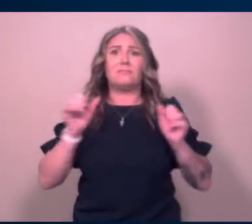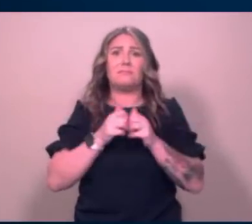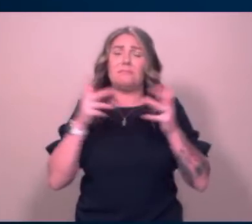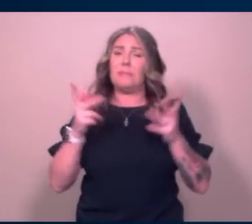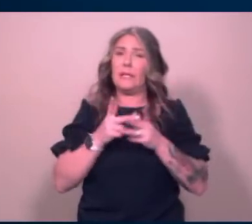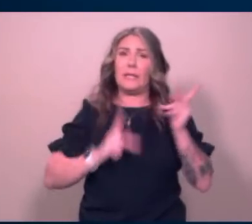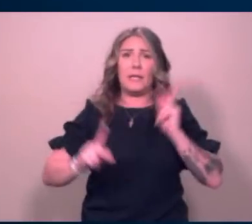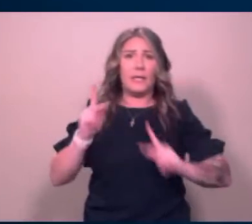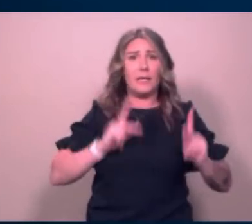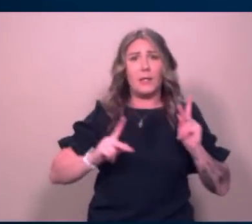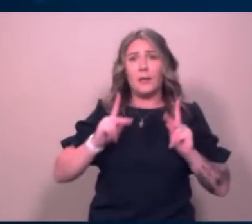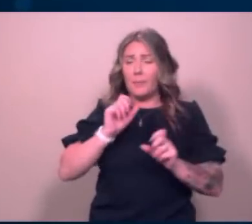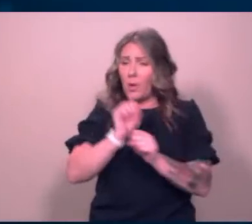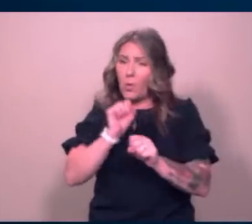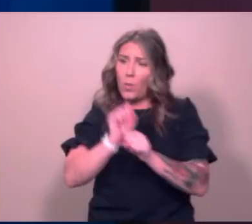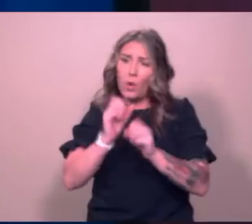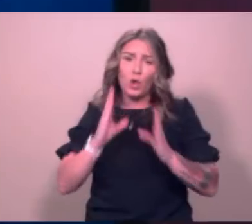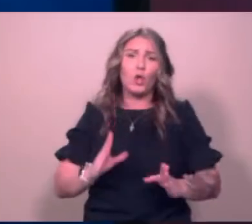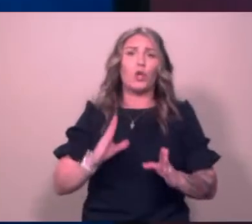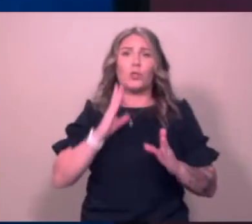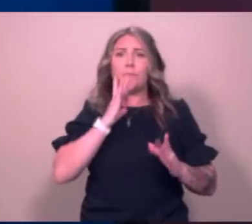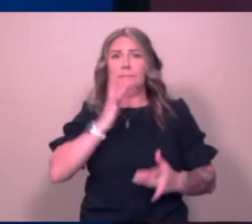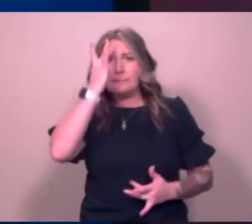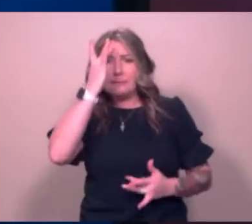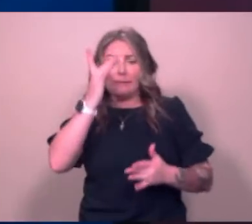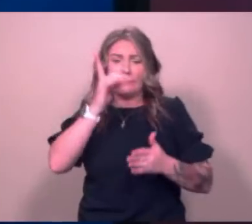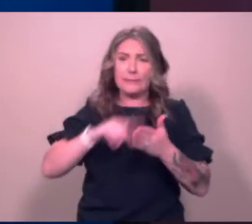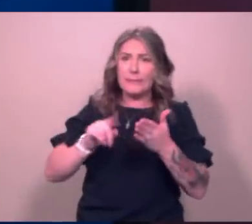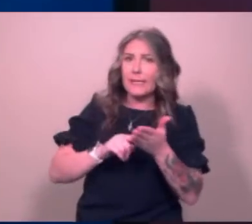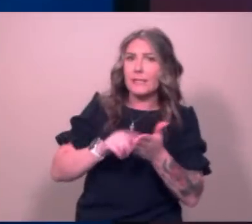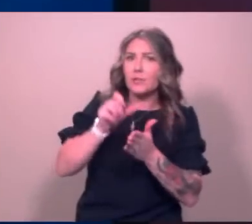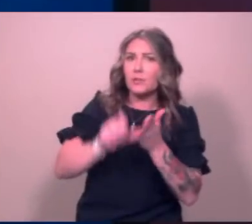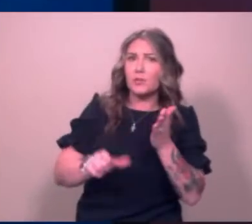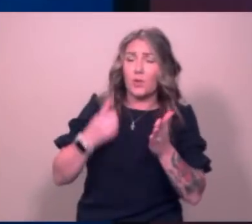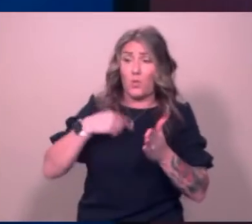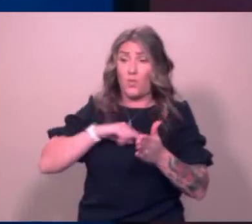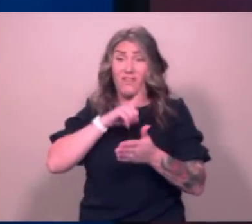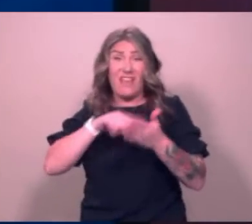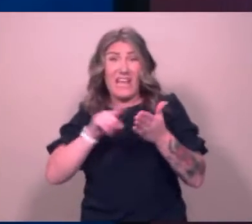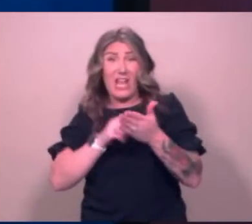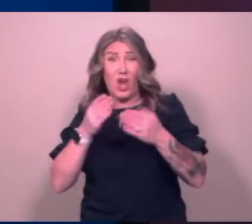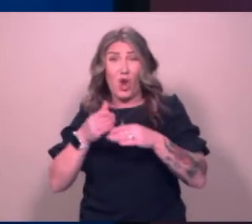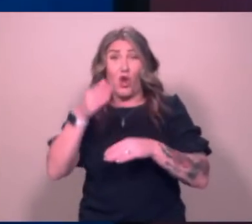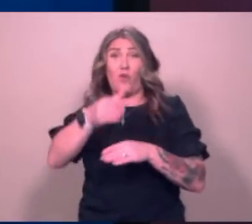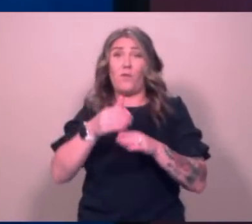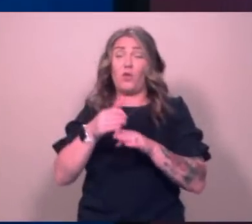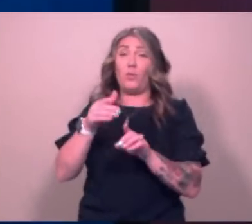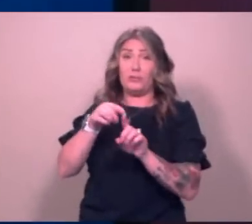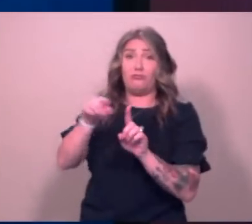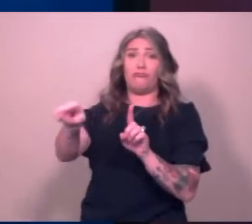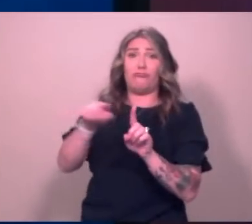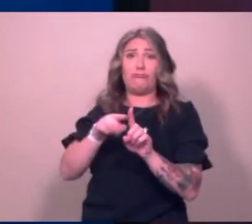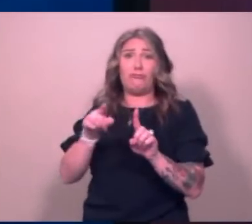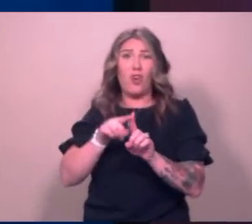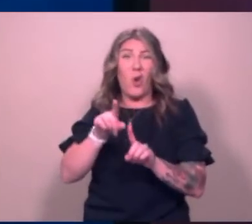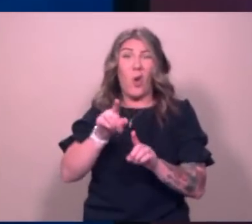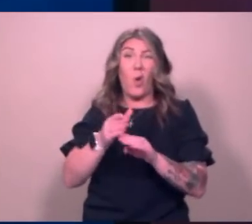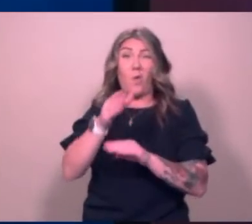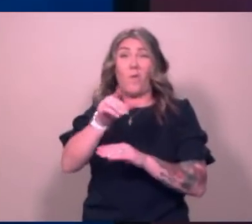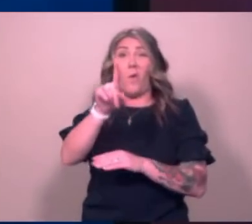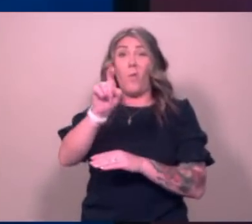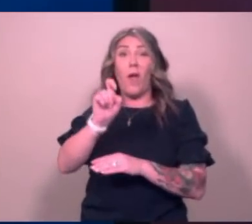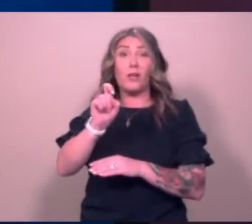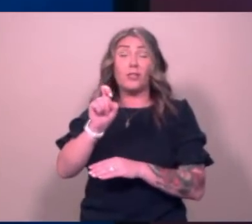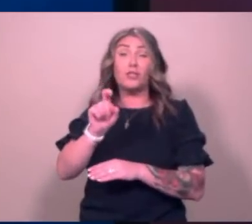out, canceling surgeries. Yep. As I said earlier, we've canceled over 100 or deferred over 128 cases